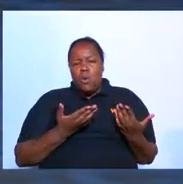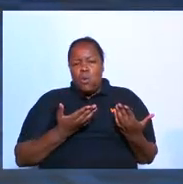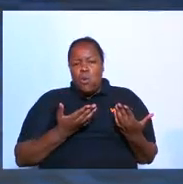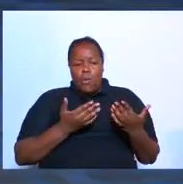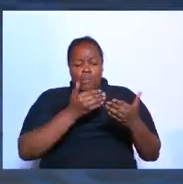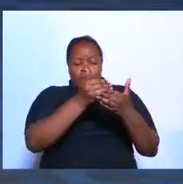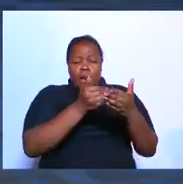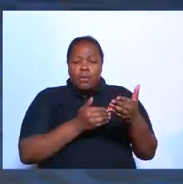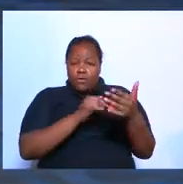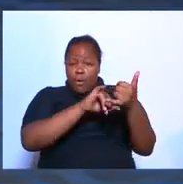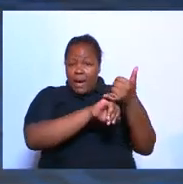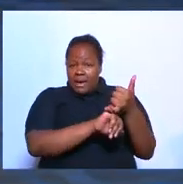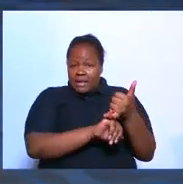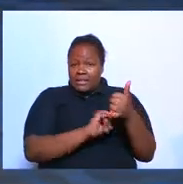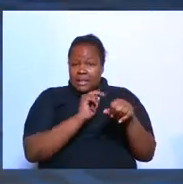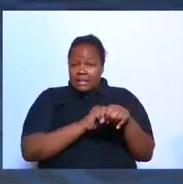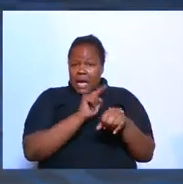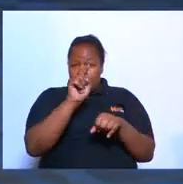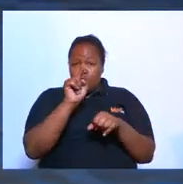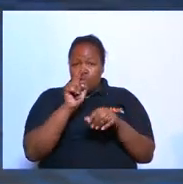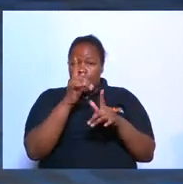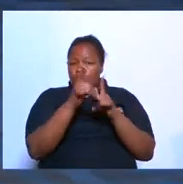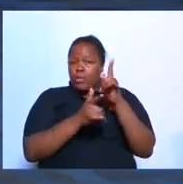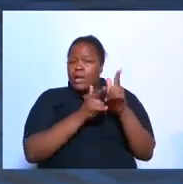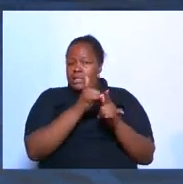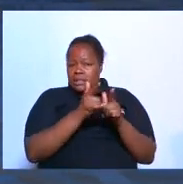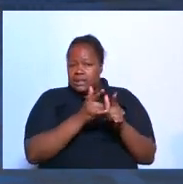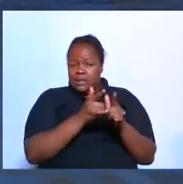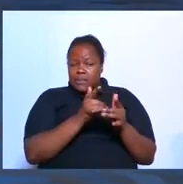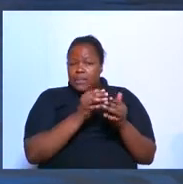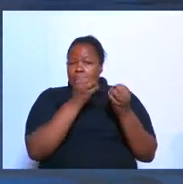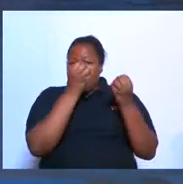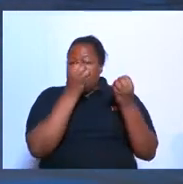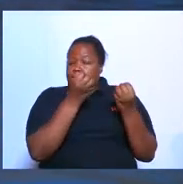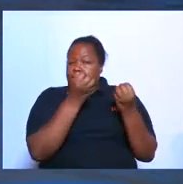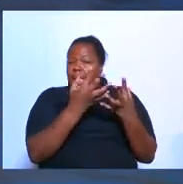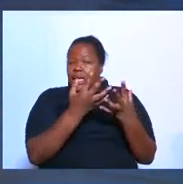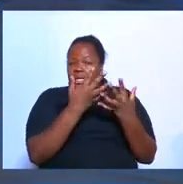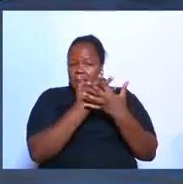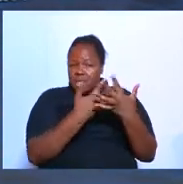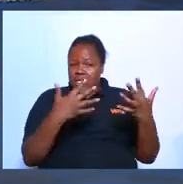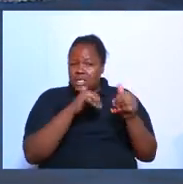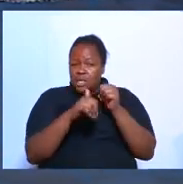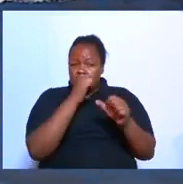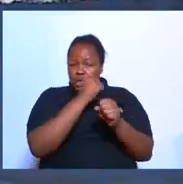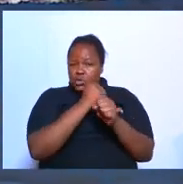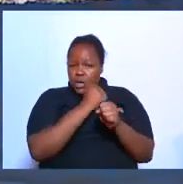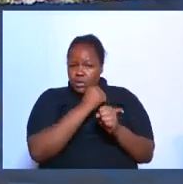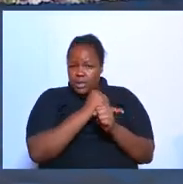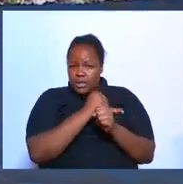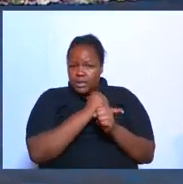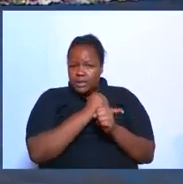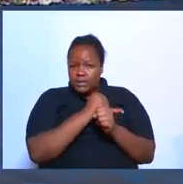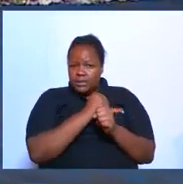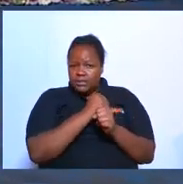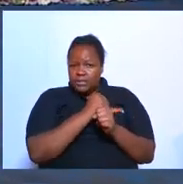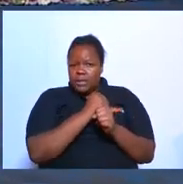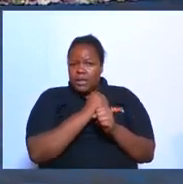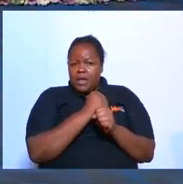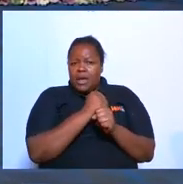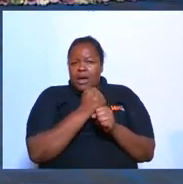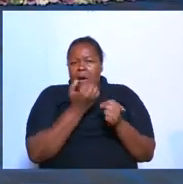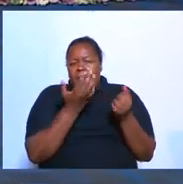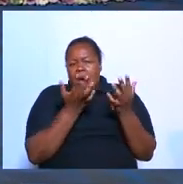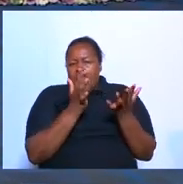before marriage when you are in courtship most of the things you are doing almost